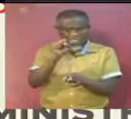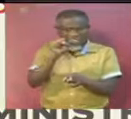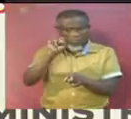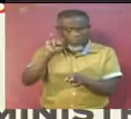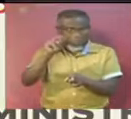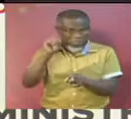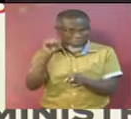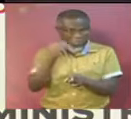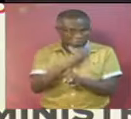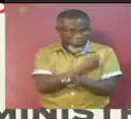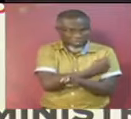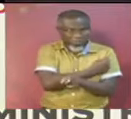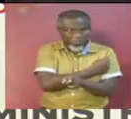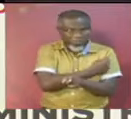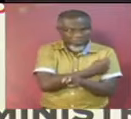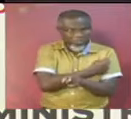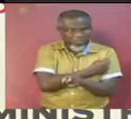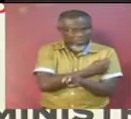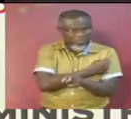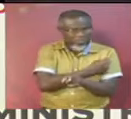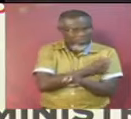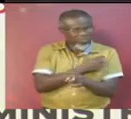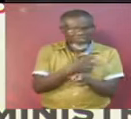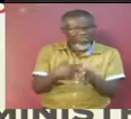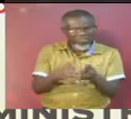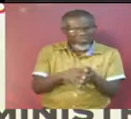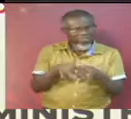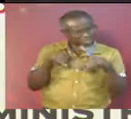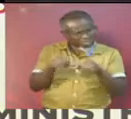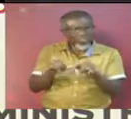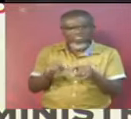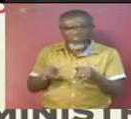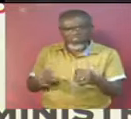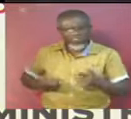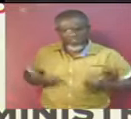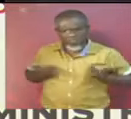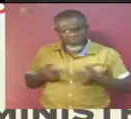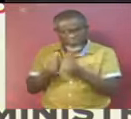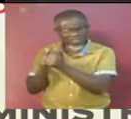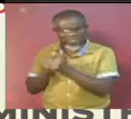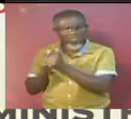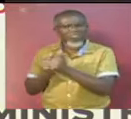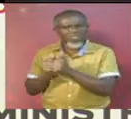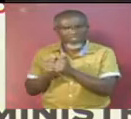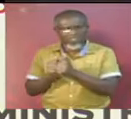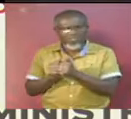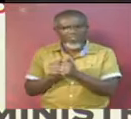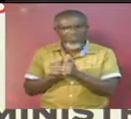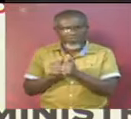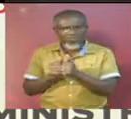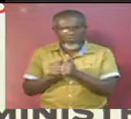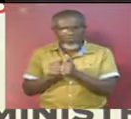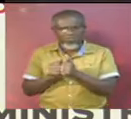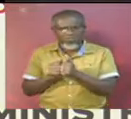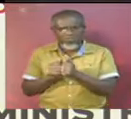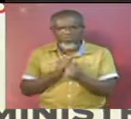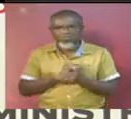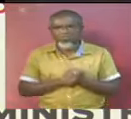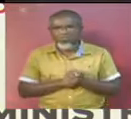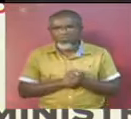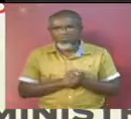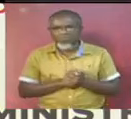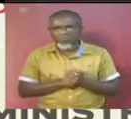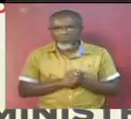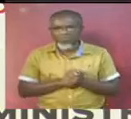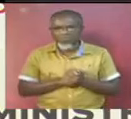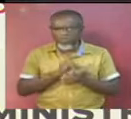Everyone can still live in the same household even if they took different types of vaccines. Also, I just wanted to do a follow-up on